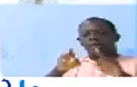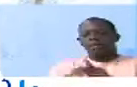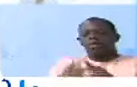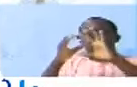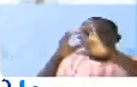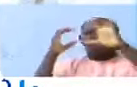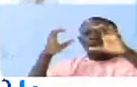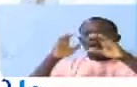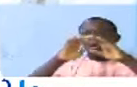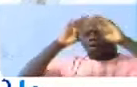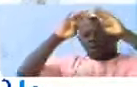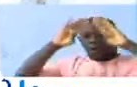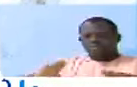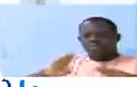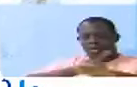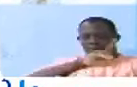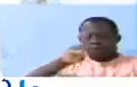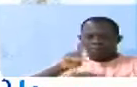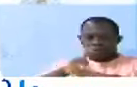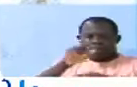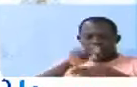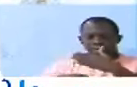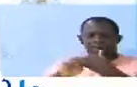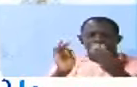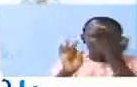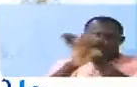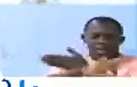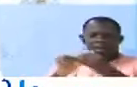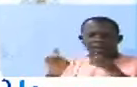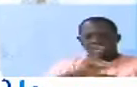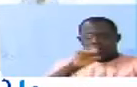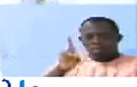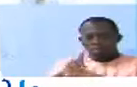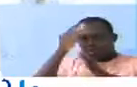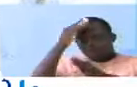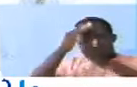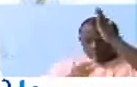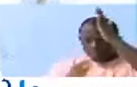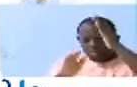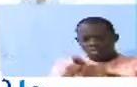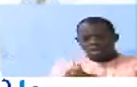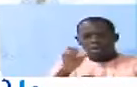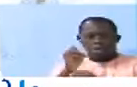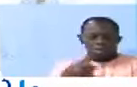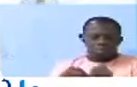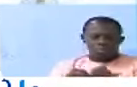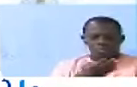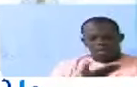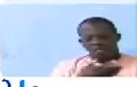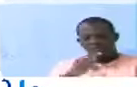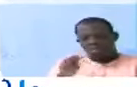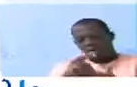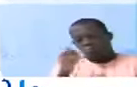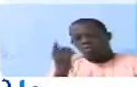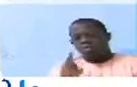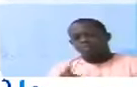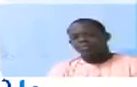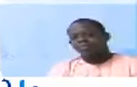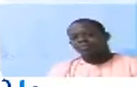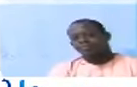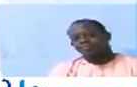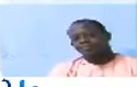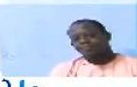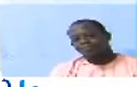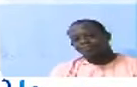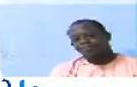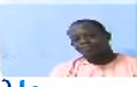it improve? Allah sabata dingiraado dingira nyindoje wo kuyan ko doje Fajara Barracks yela al halo be nyani le senya la karola